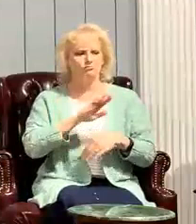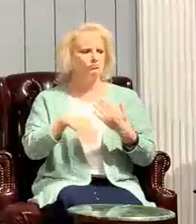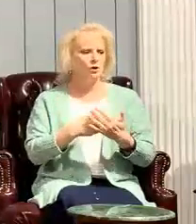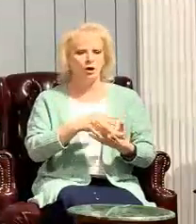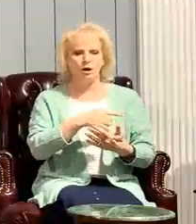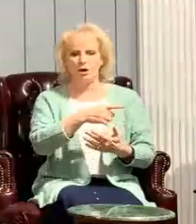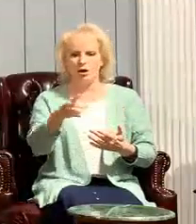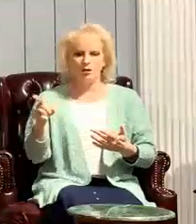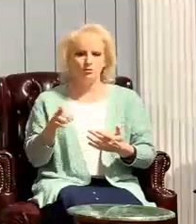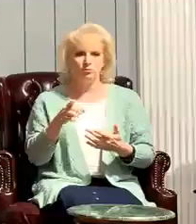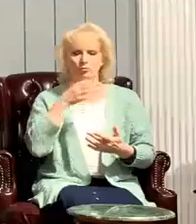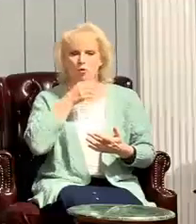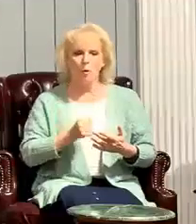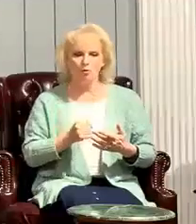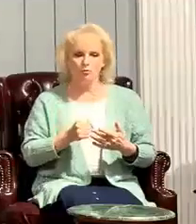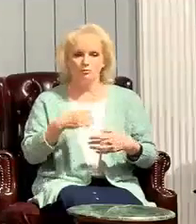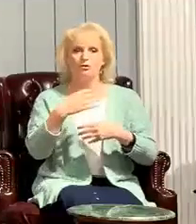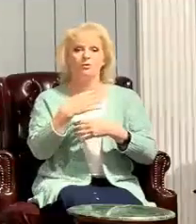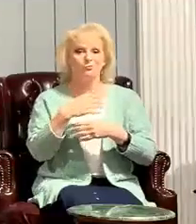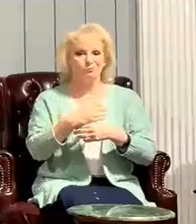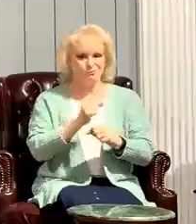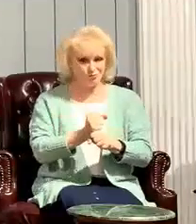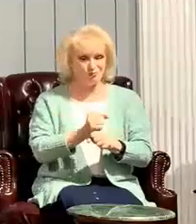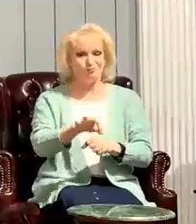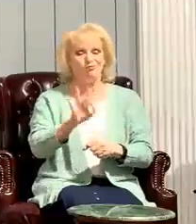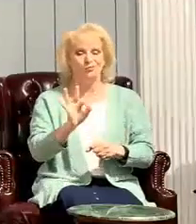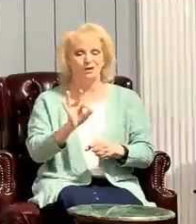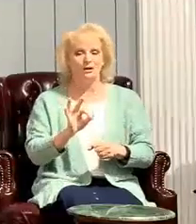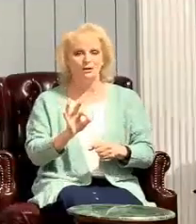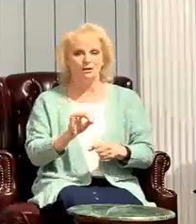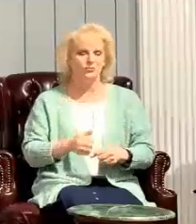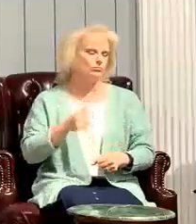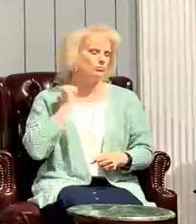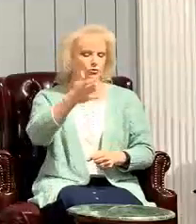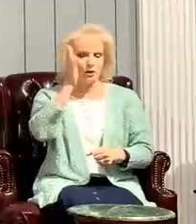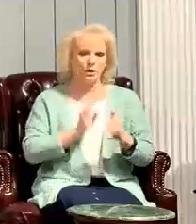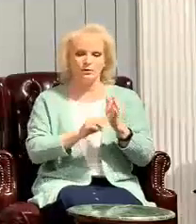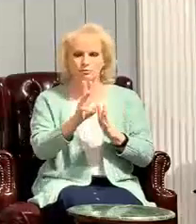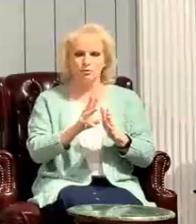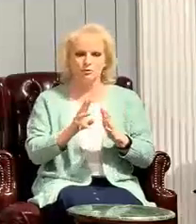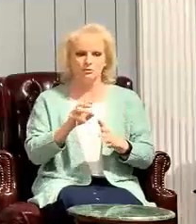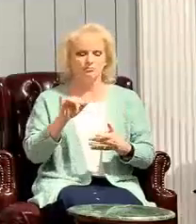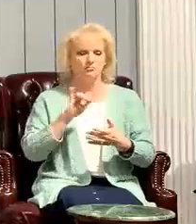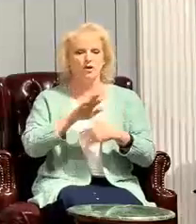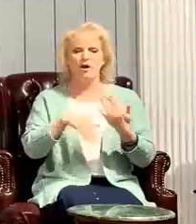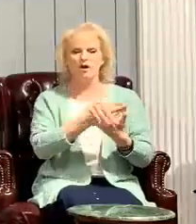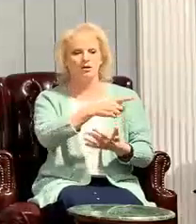enough to make that decision and reject God's will, that they would all die in the wilderness.